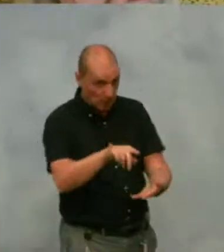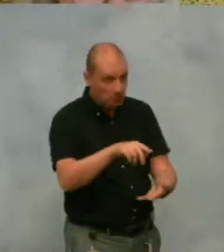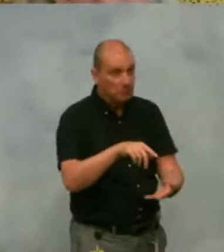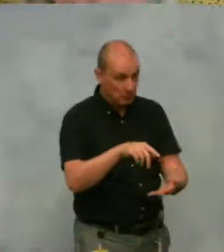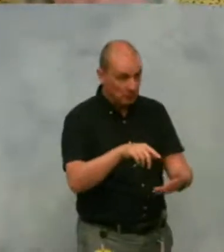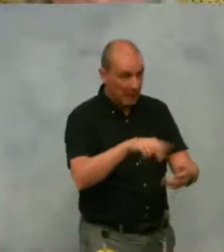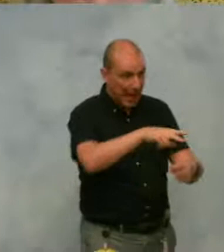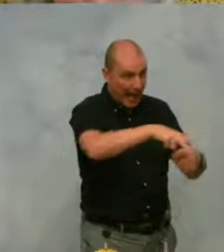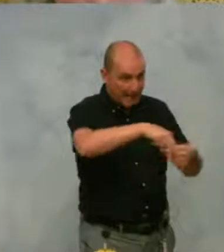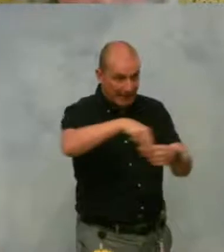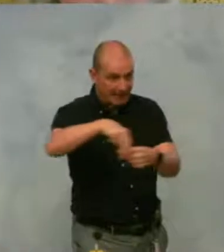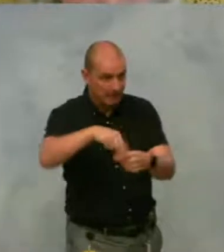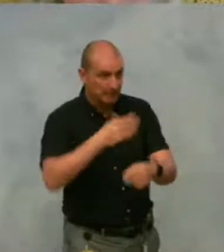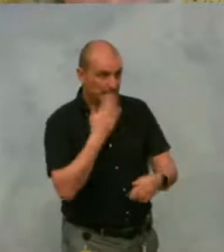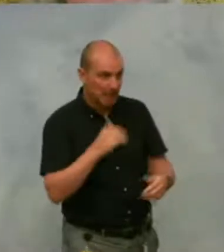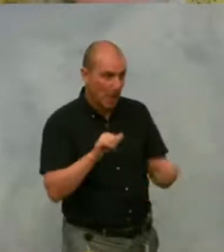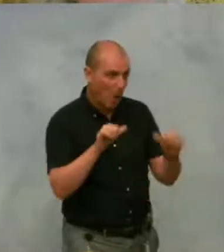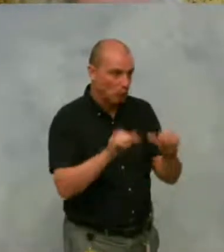are approved. Thanks, Chair.